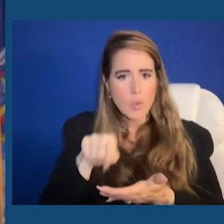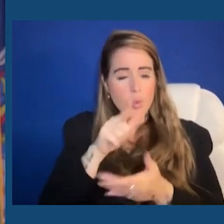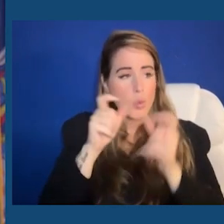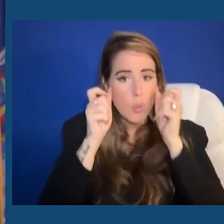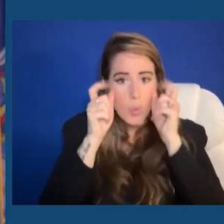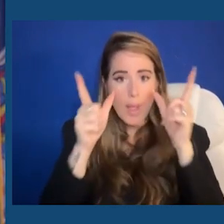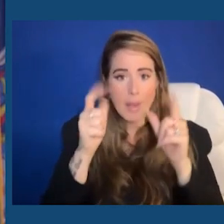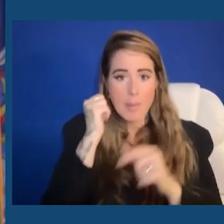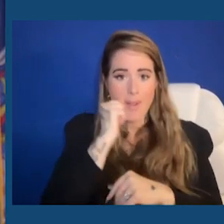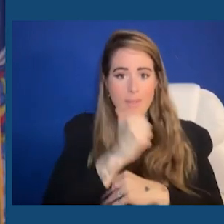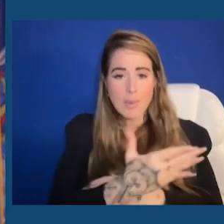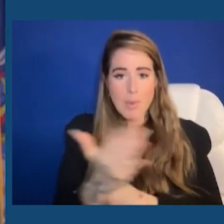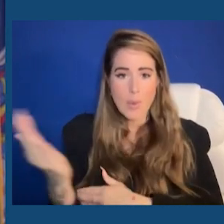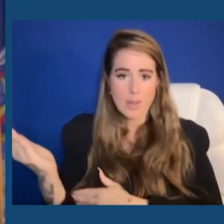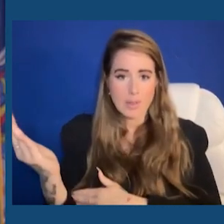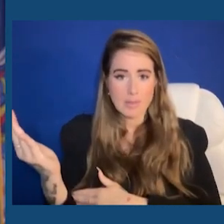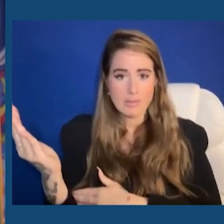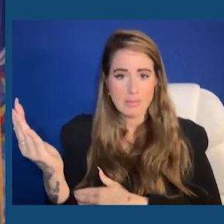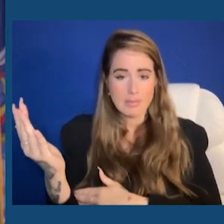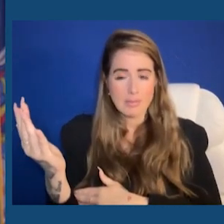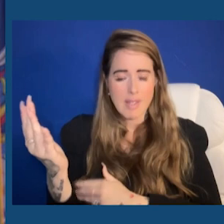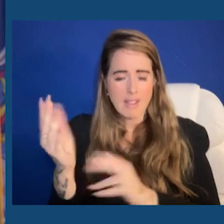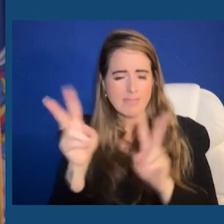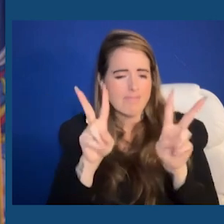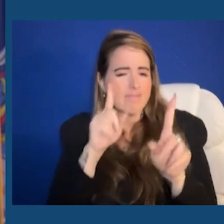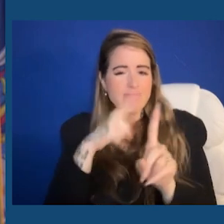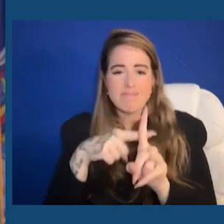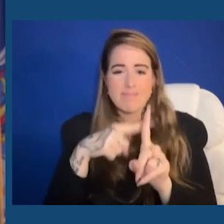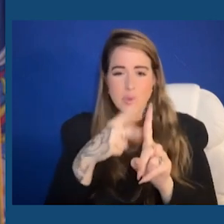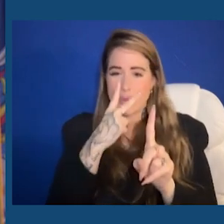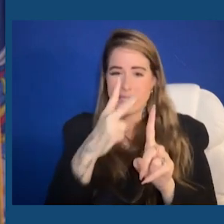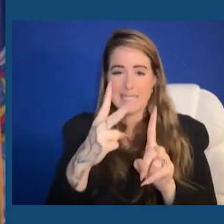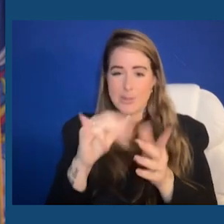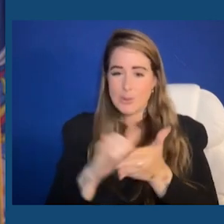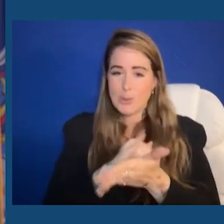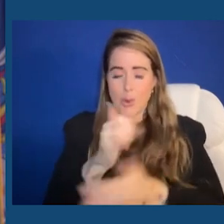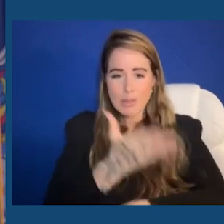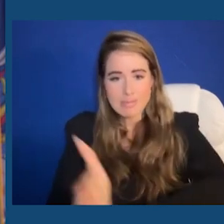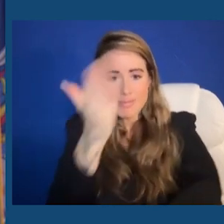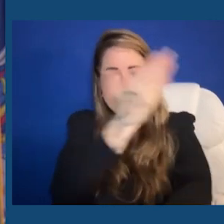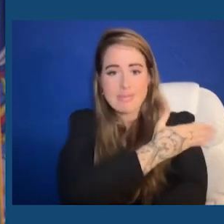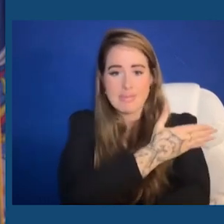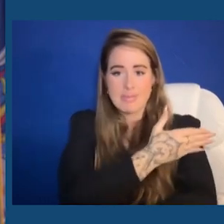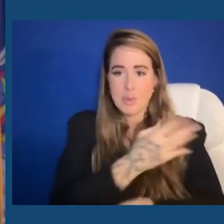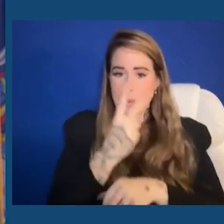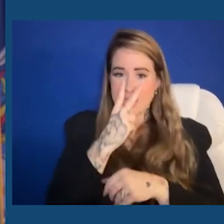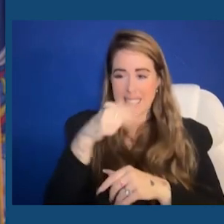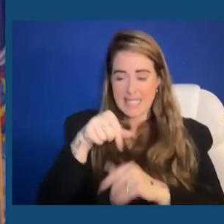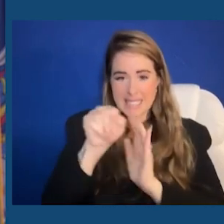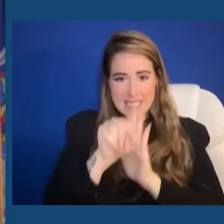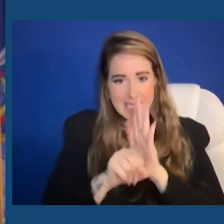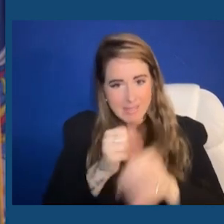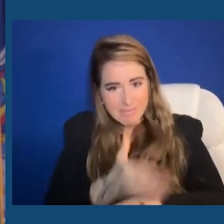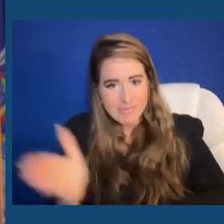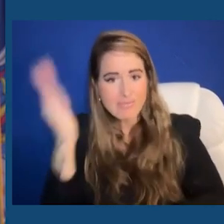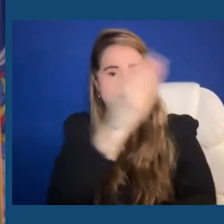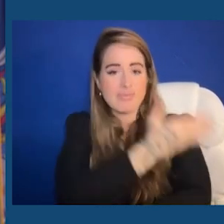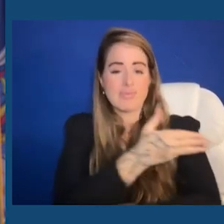morning and hope for a better New York, for a better state. So